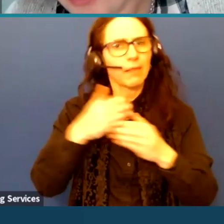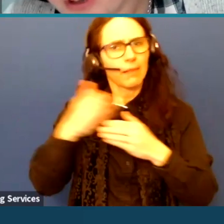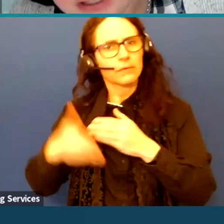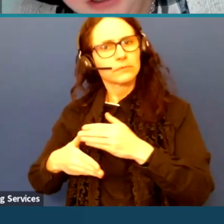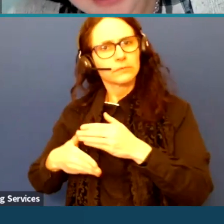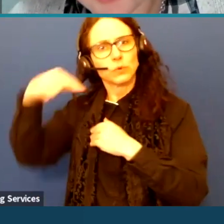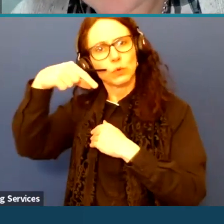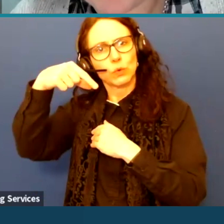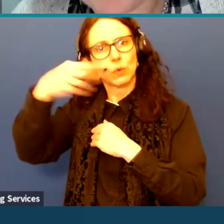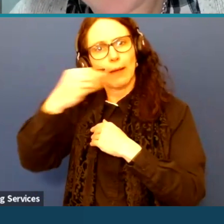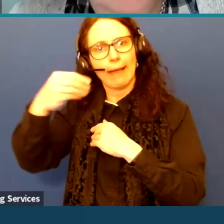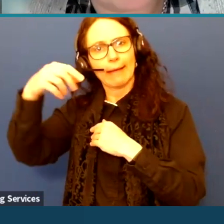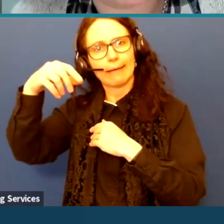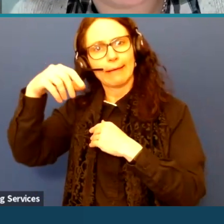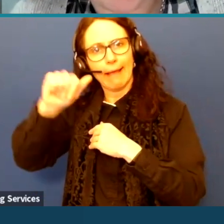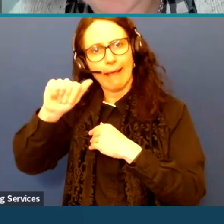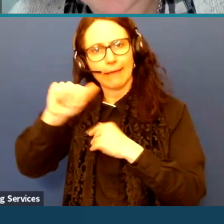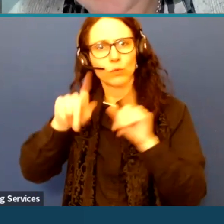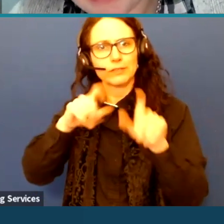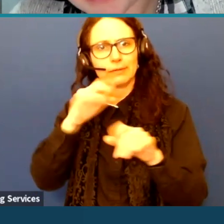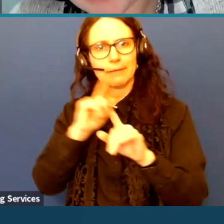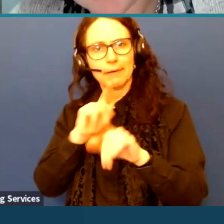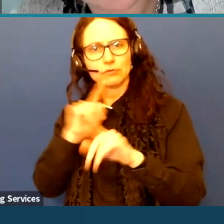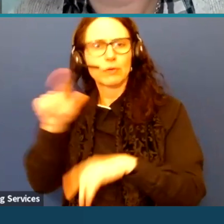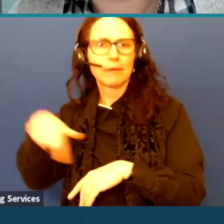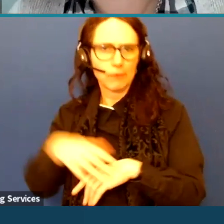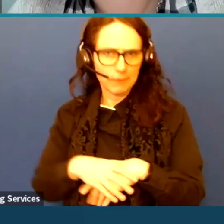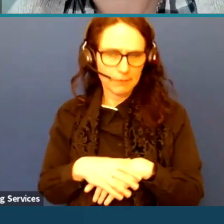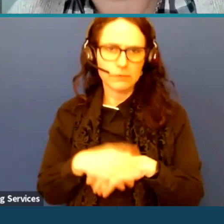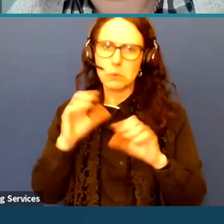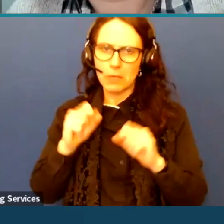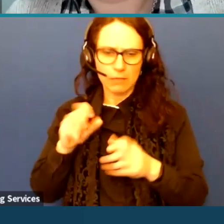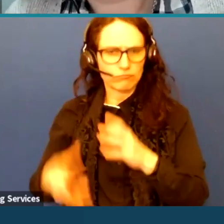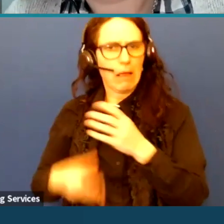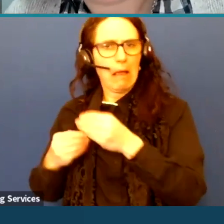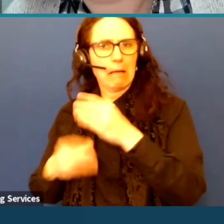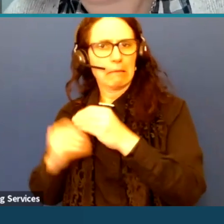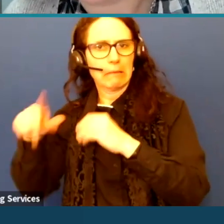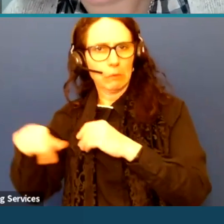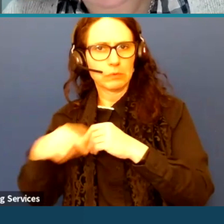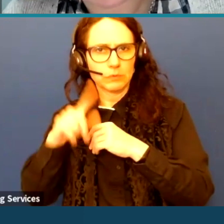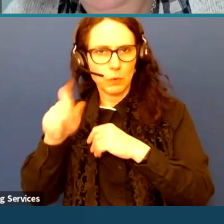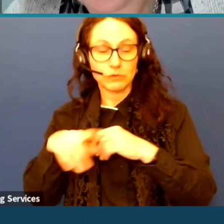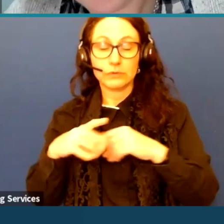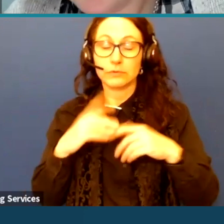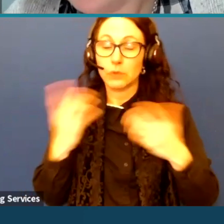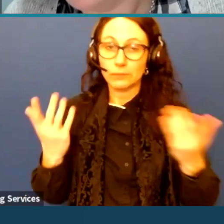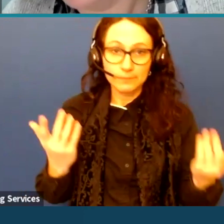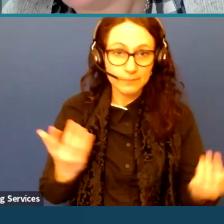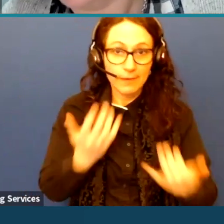no worries, you can always put your questions into that. But for now, why don't we get